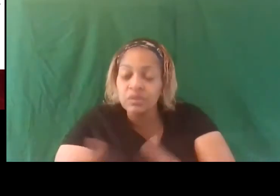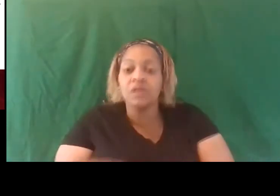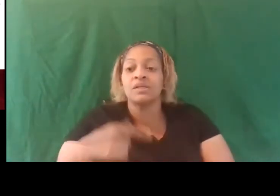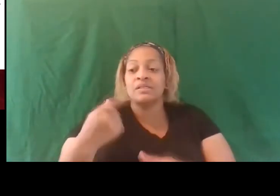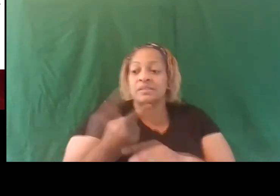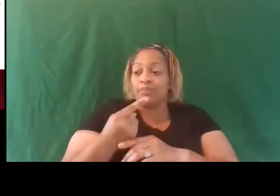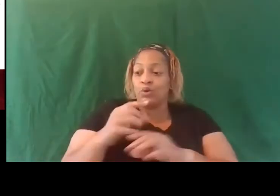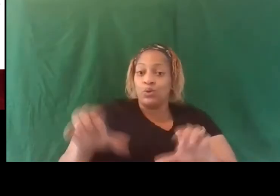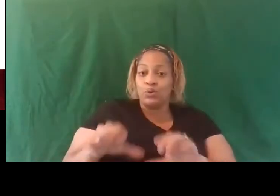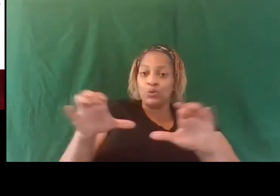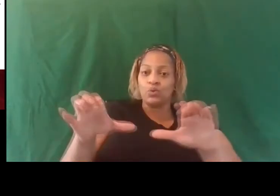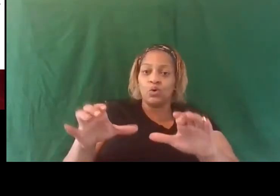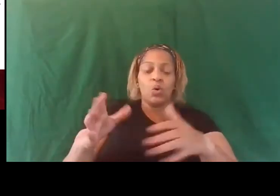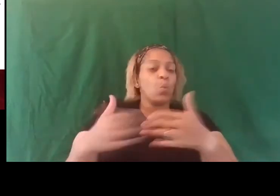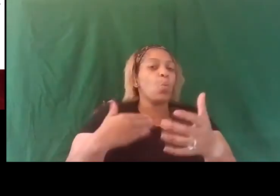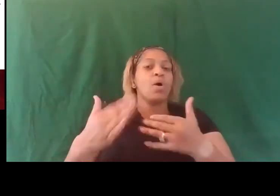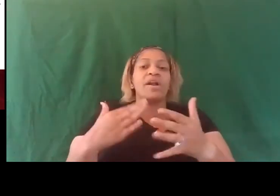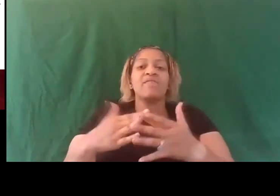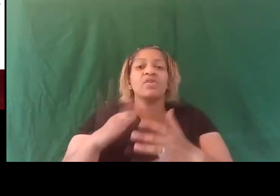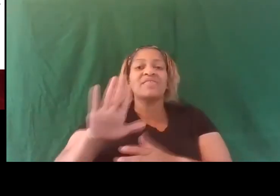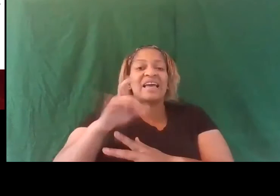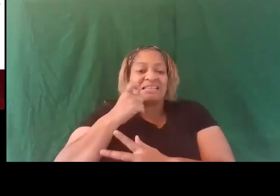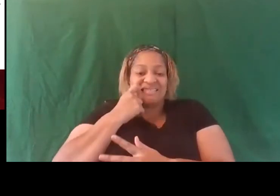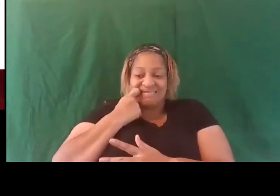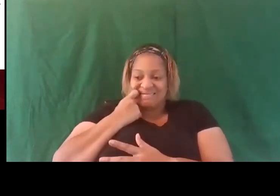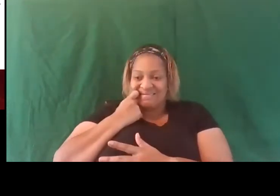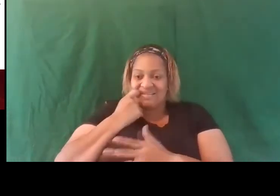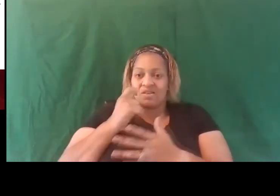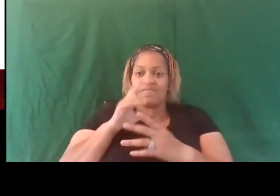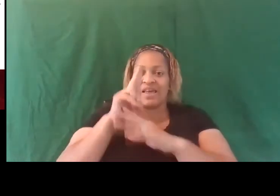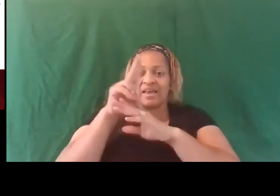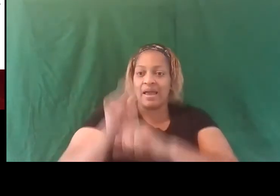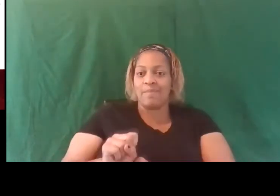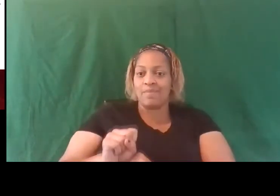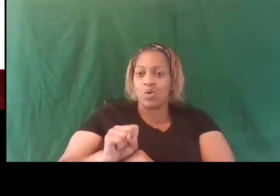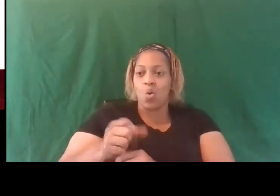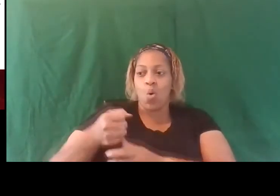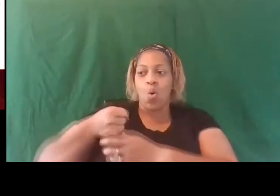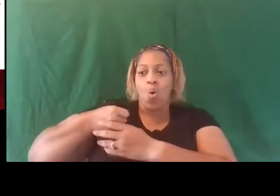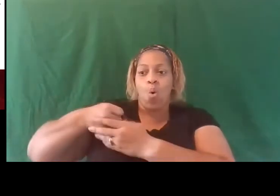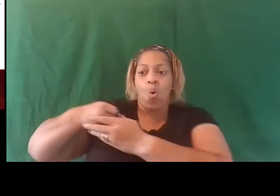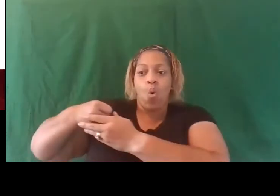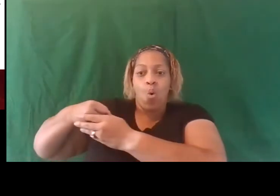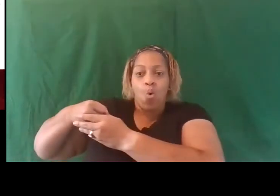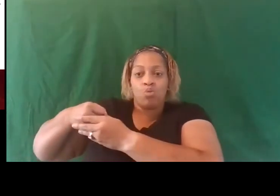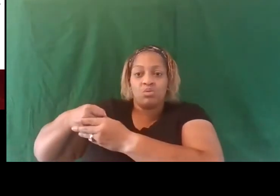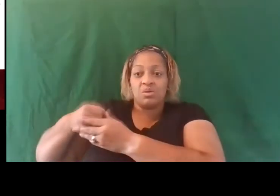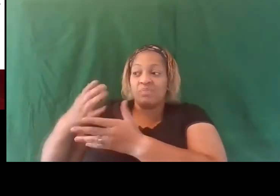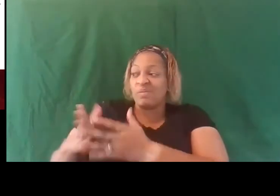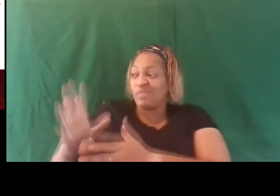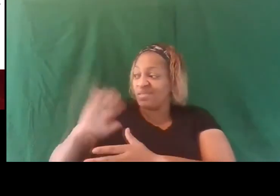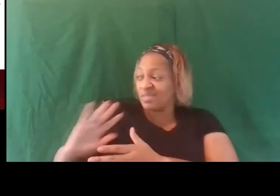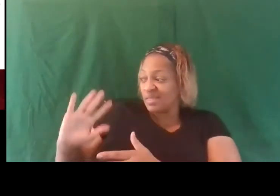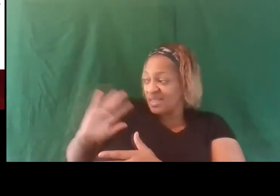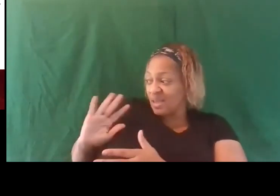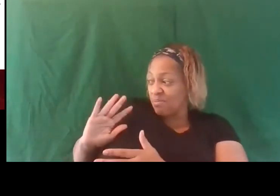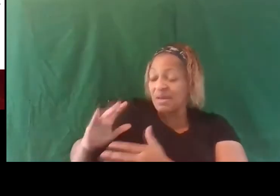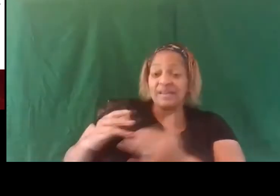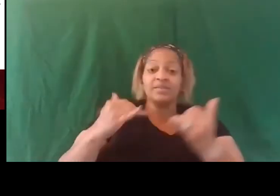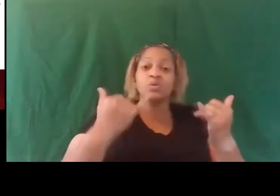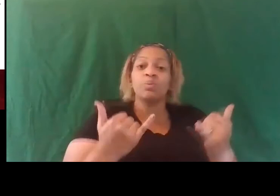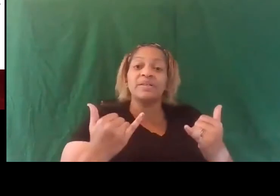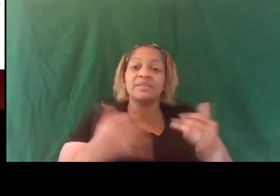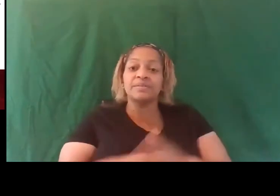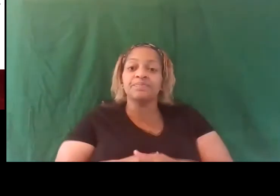is. What is the addictive habit that is holding you back, presently or past? Do not discuss